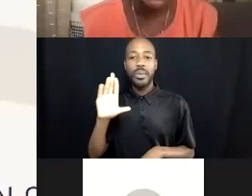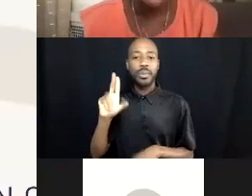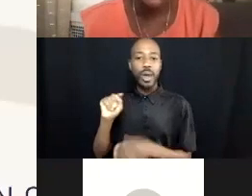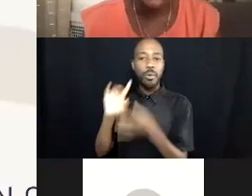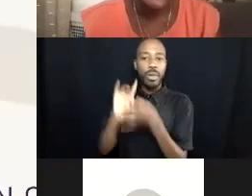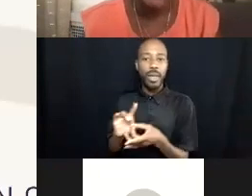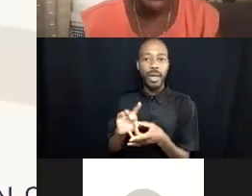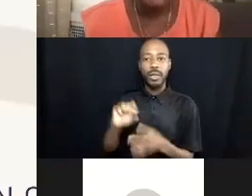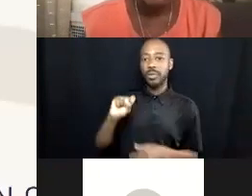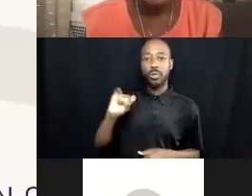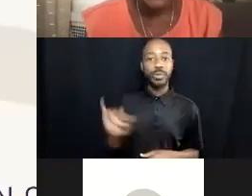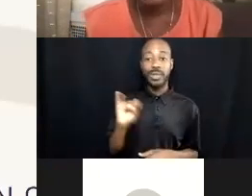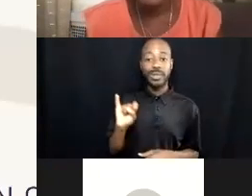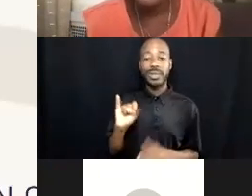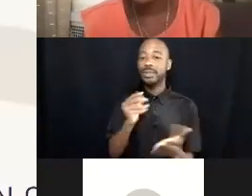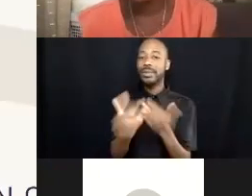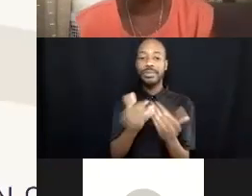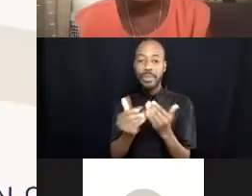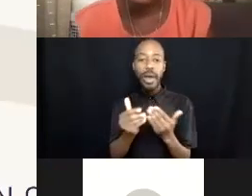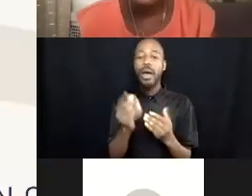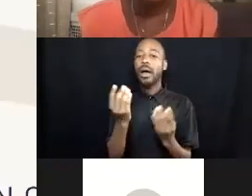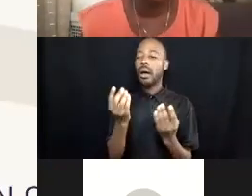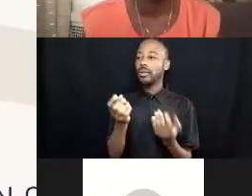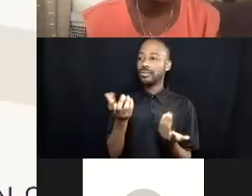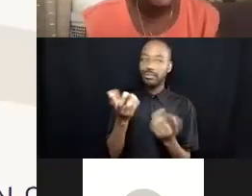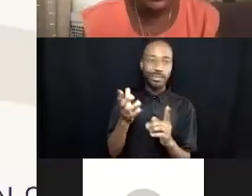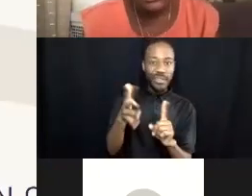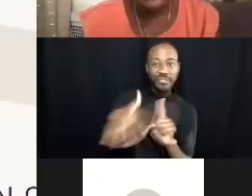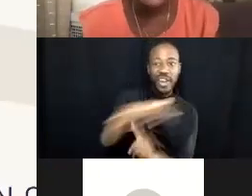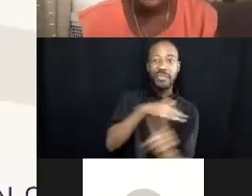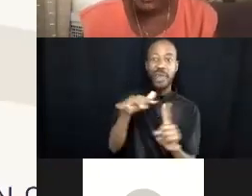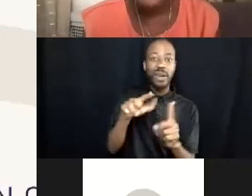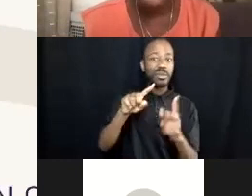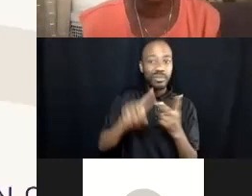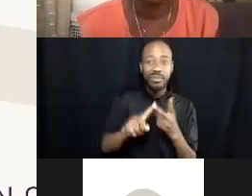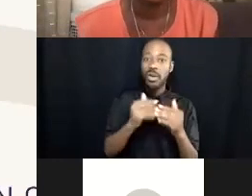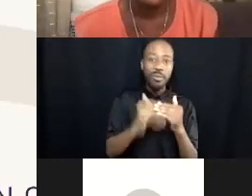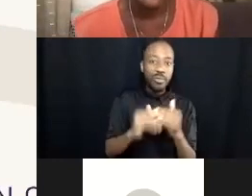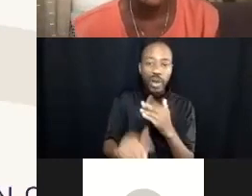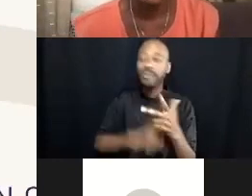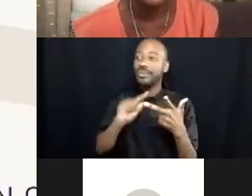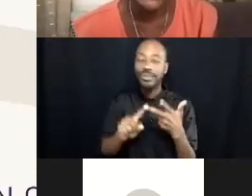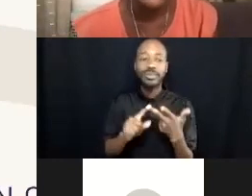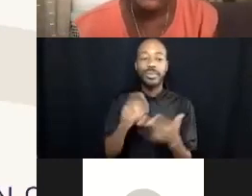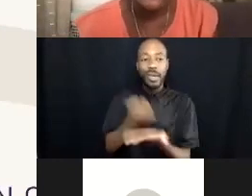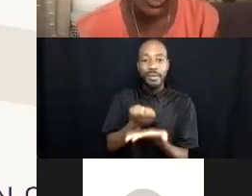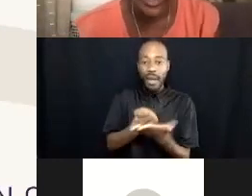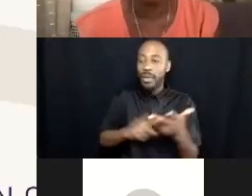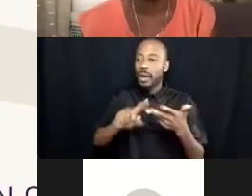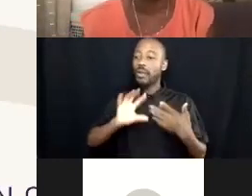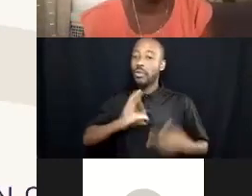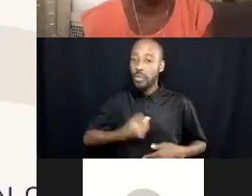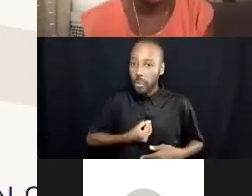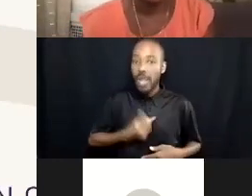social justice, whether it be environmental justice, repro justice, racial justice, economic justice, trans folks and